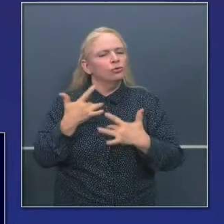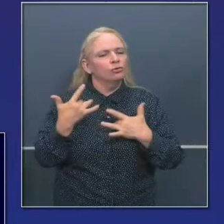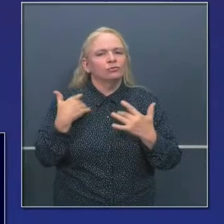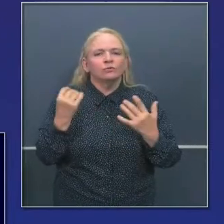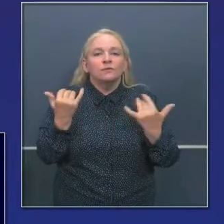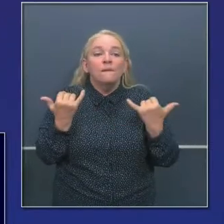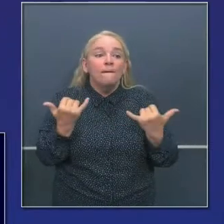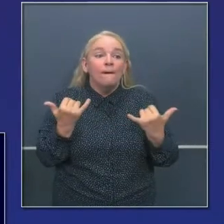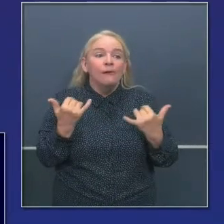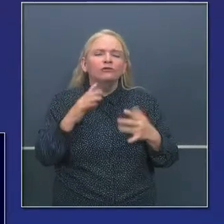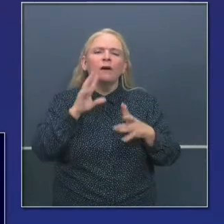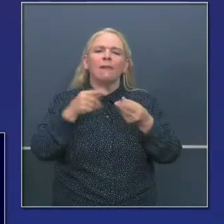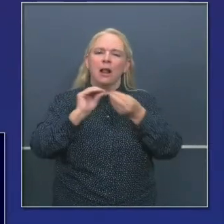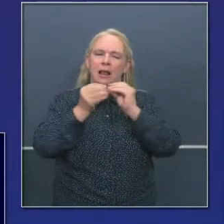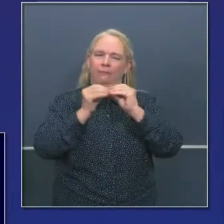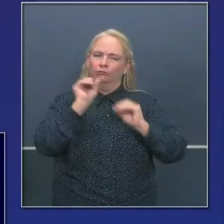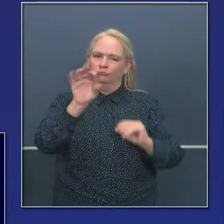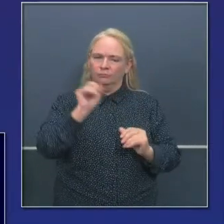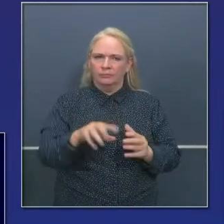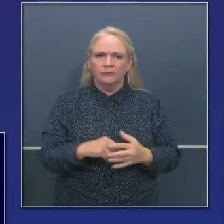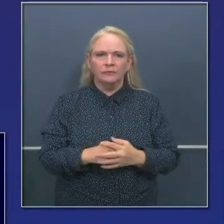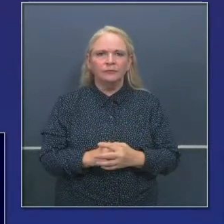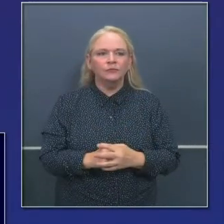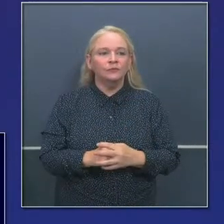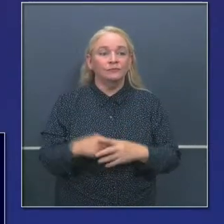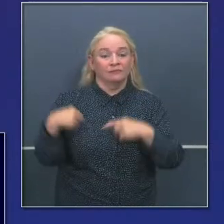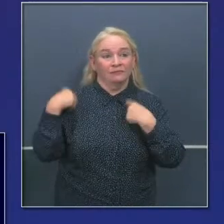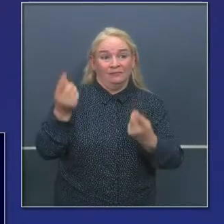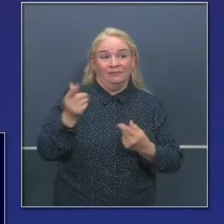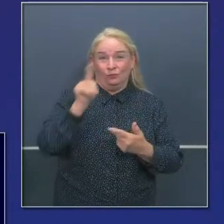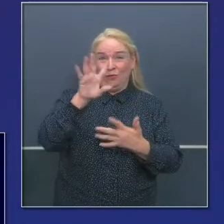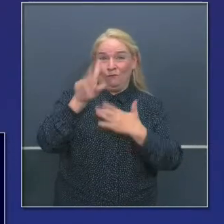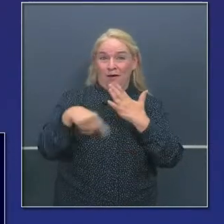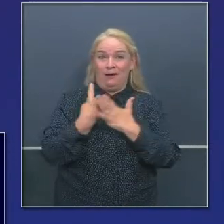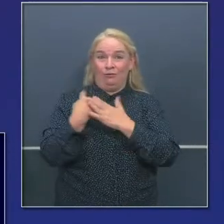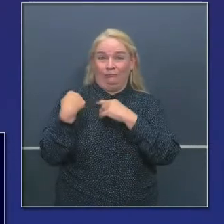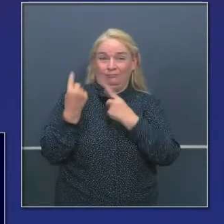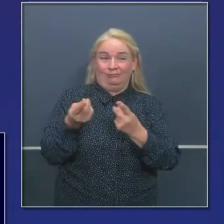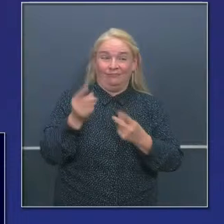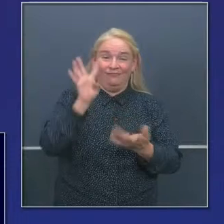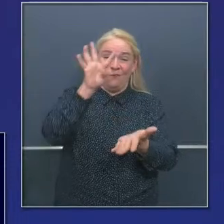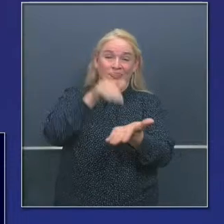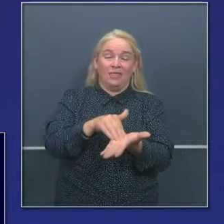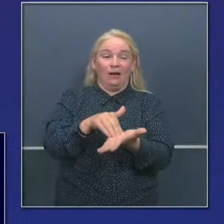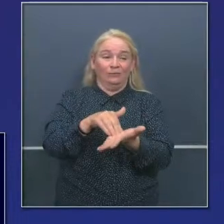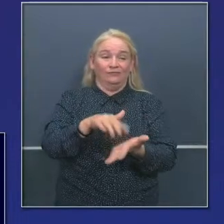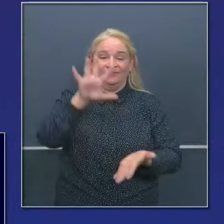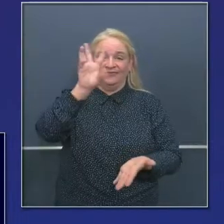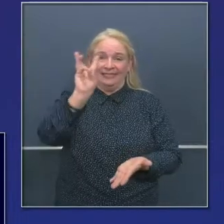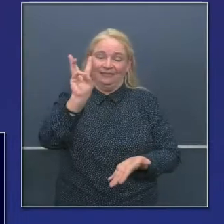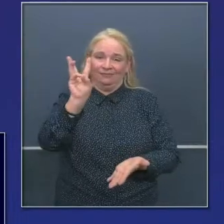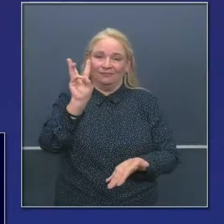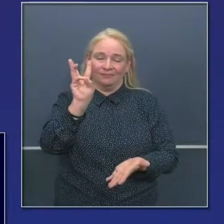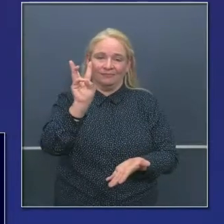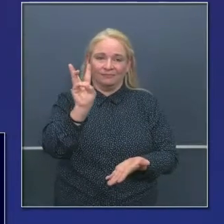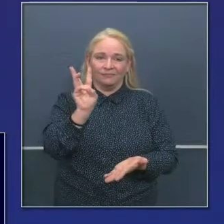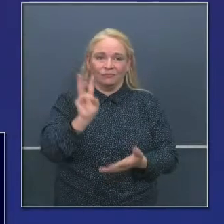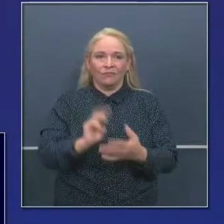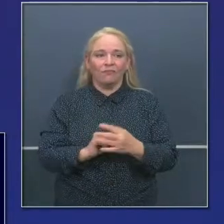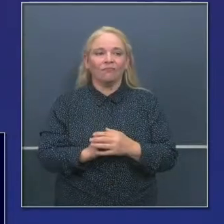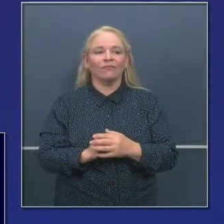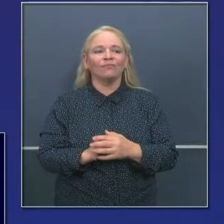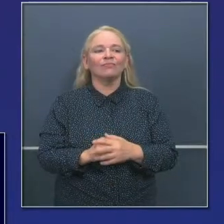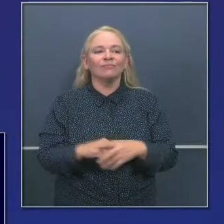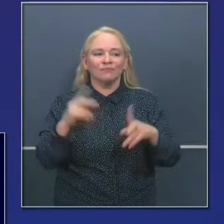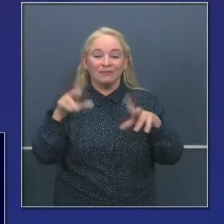about that increase in spread. In the last 24-hour reporting period, we saw 4,056 cases that were identified